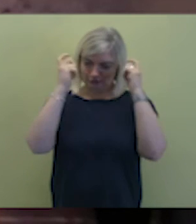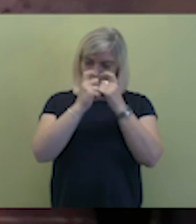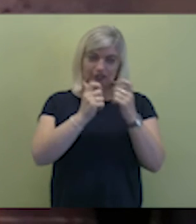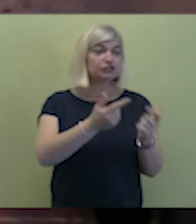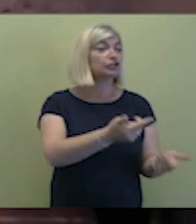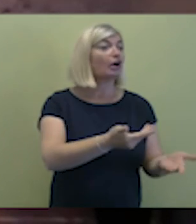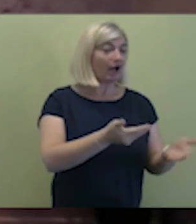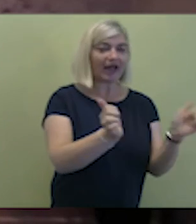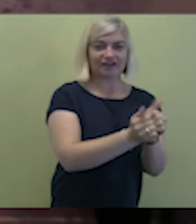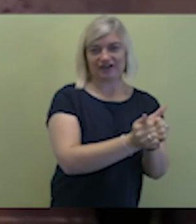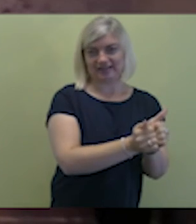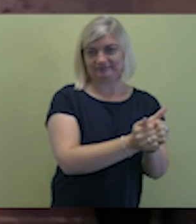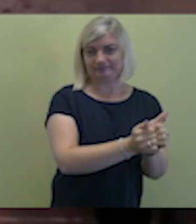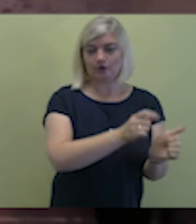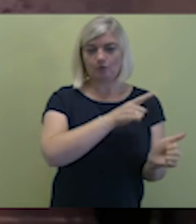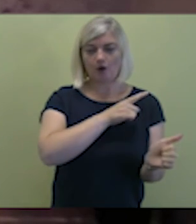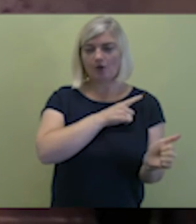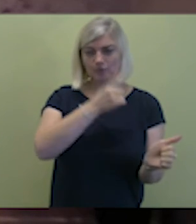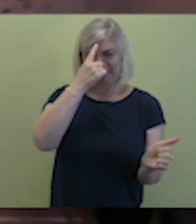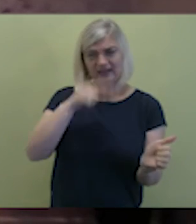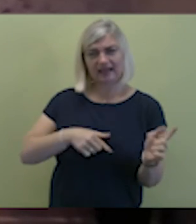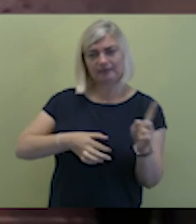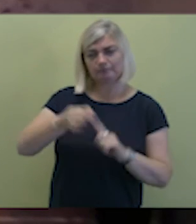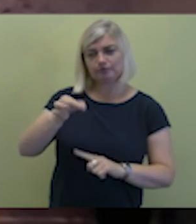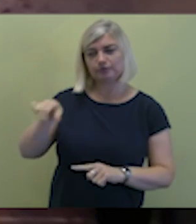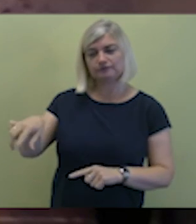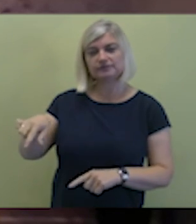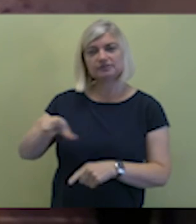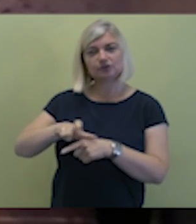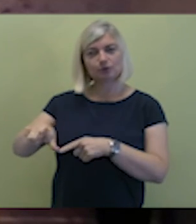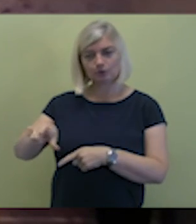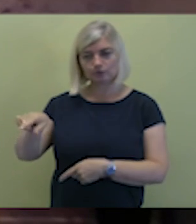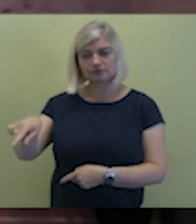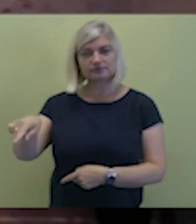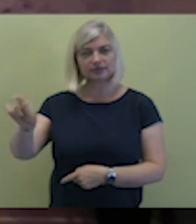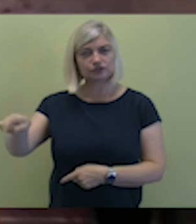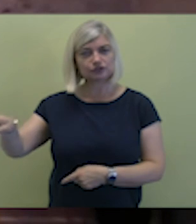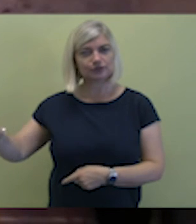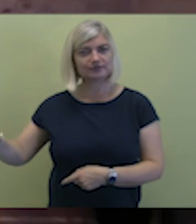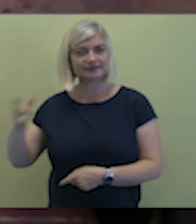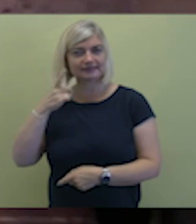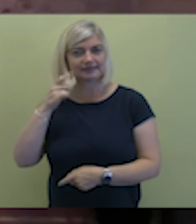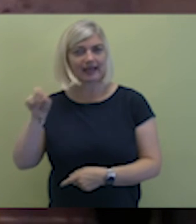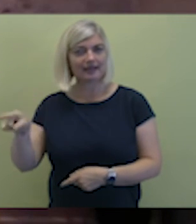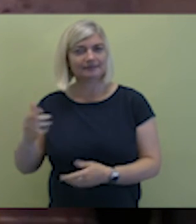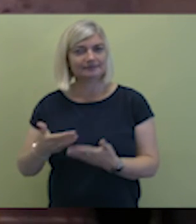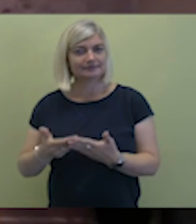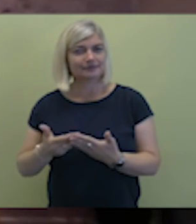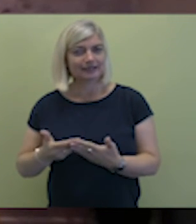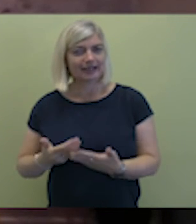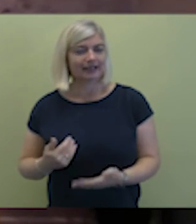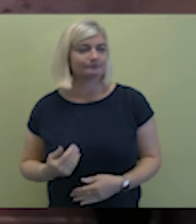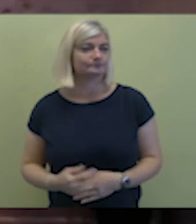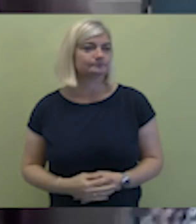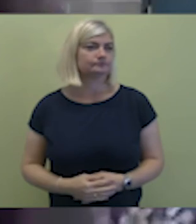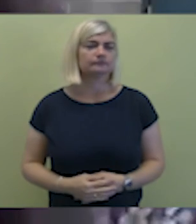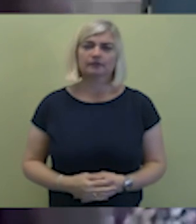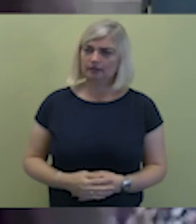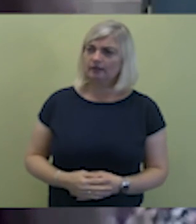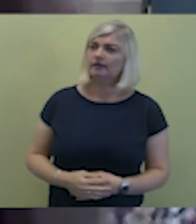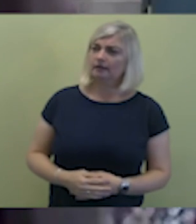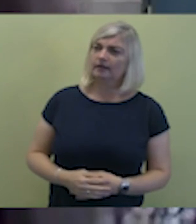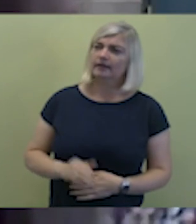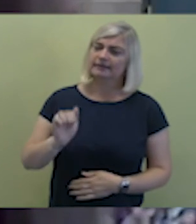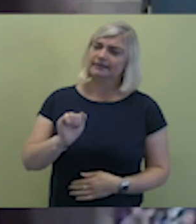make it happen because we think that enhances the course that the students are offered within our own 4 walls. It's